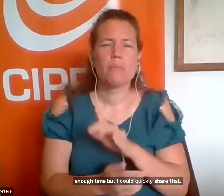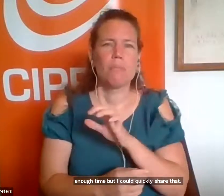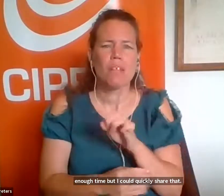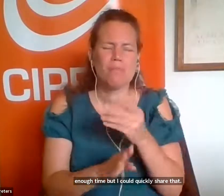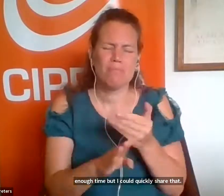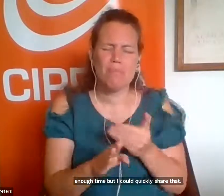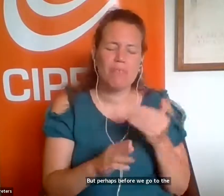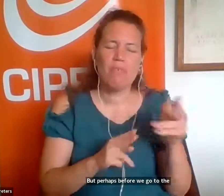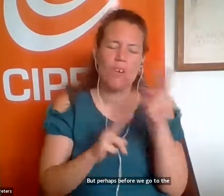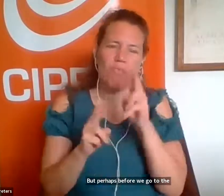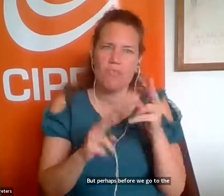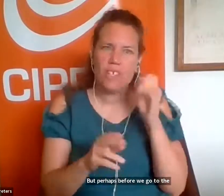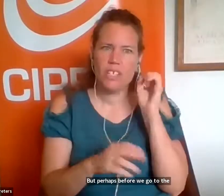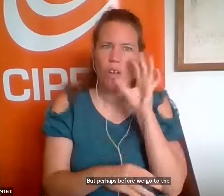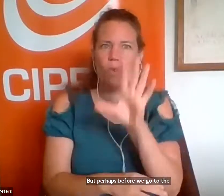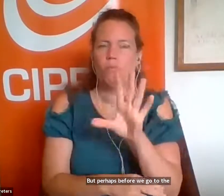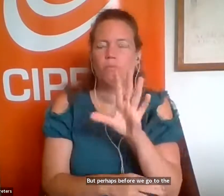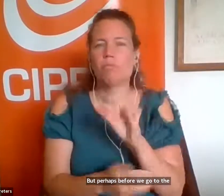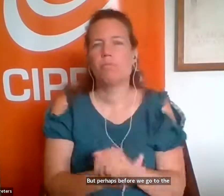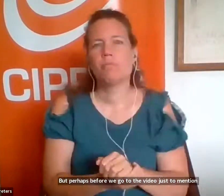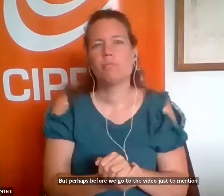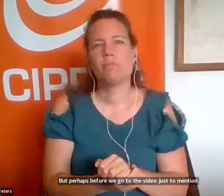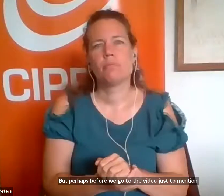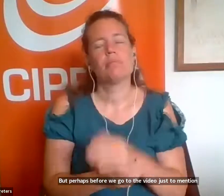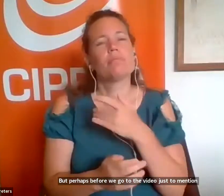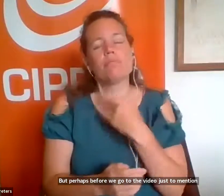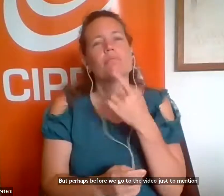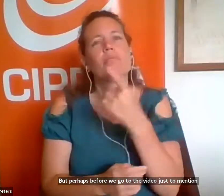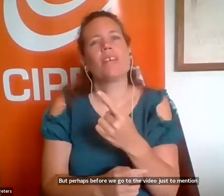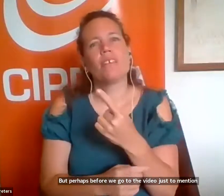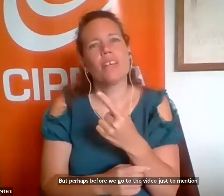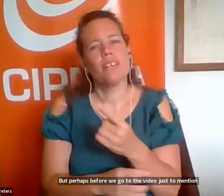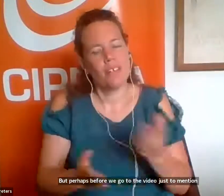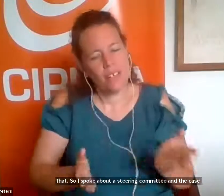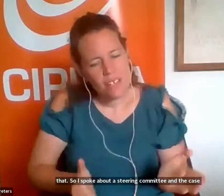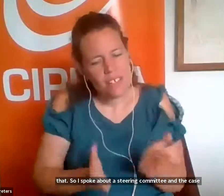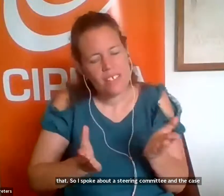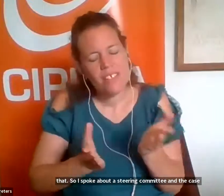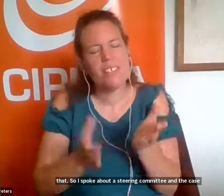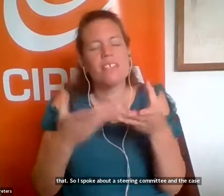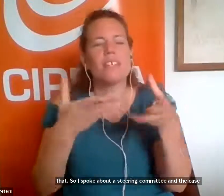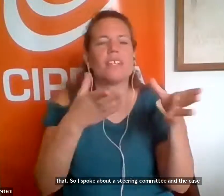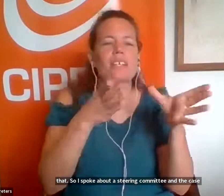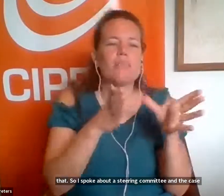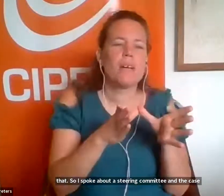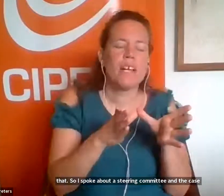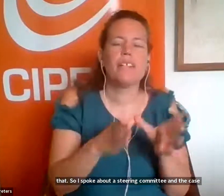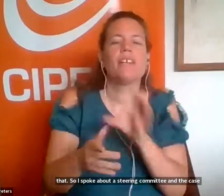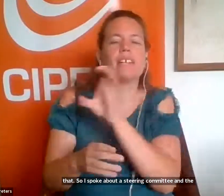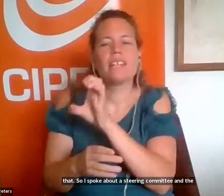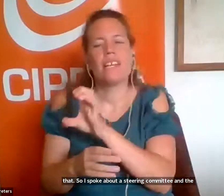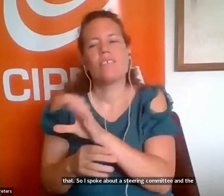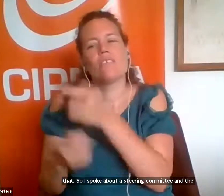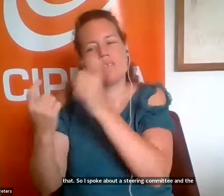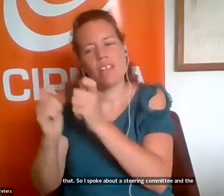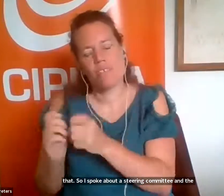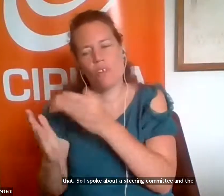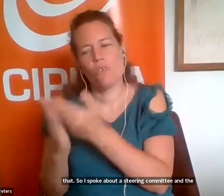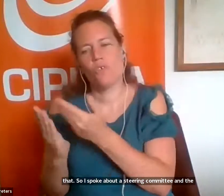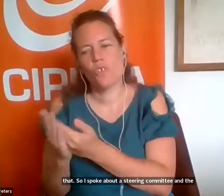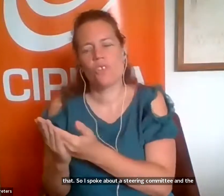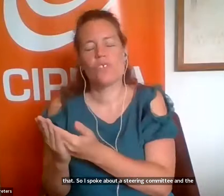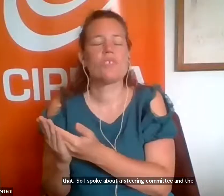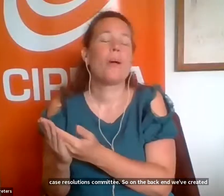video, just to mention that, so I spoke about the steering committee and the case resolutions committee. So on the back end,